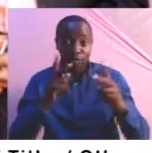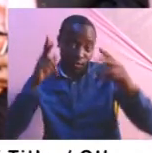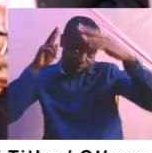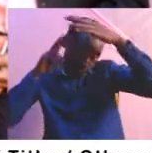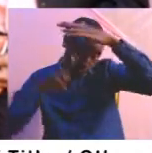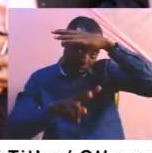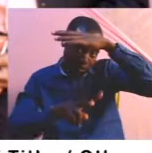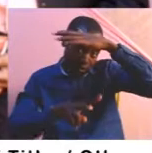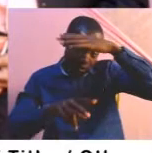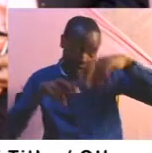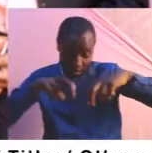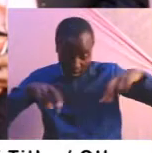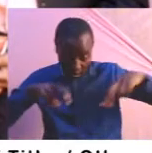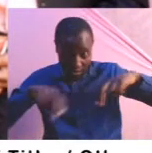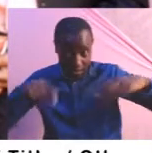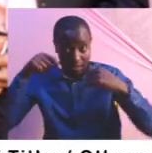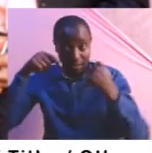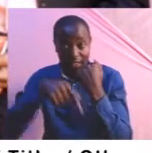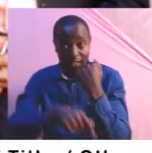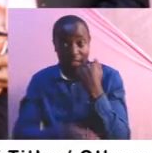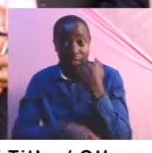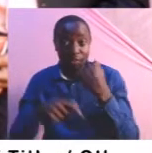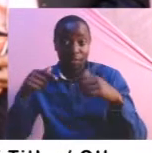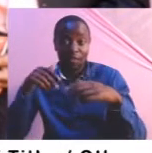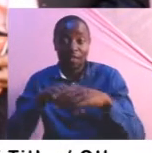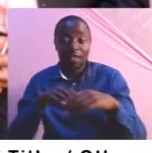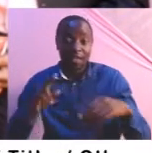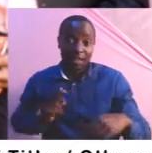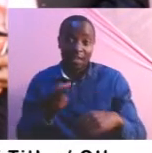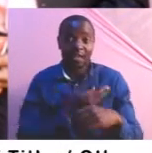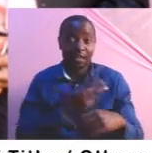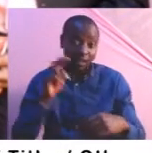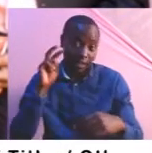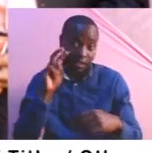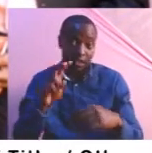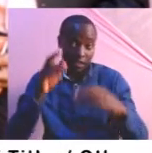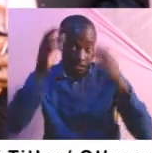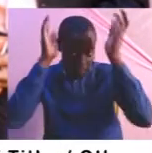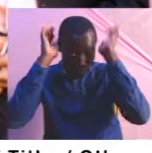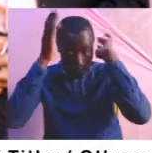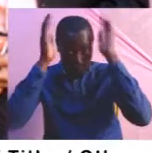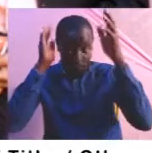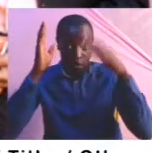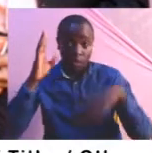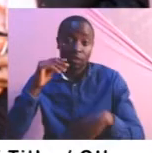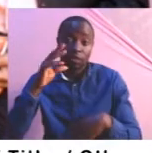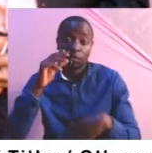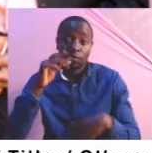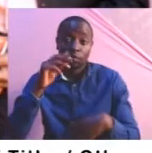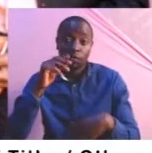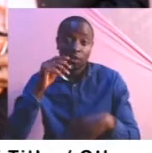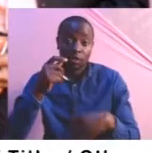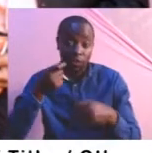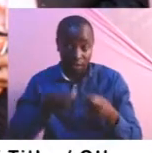we really need to search deep within ourselves, mm-hmm. and see which is the donkey which is speaking. And you know, we must train